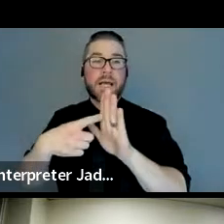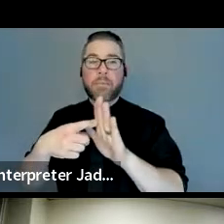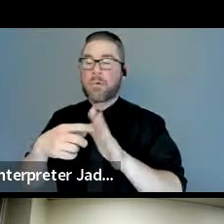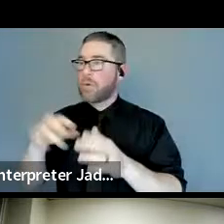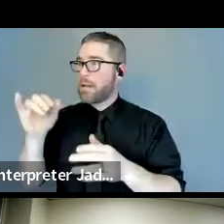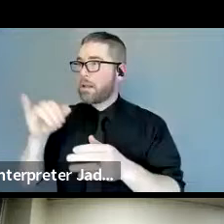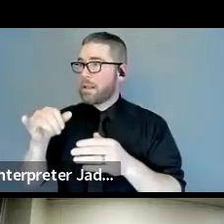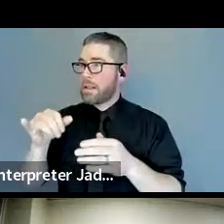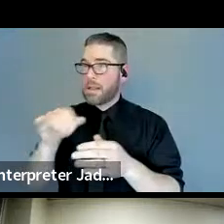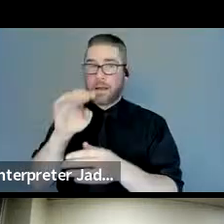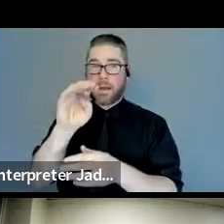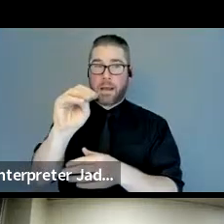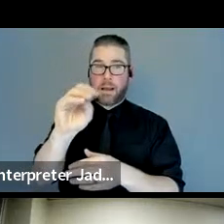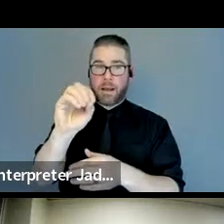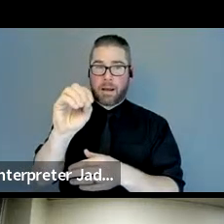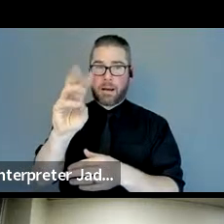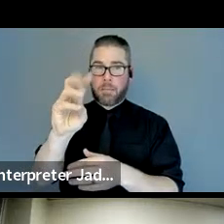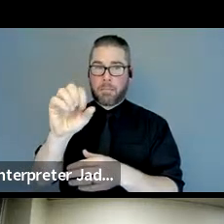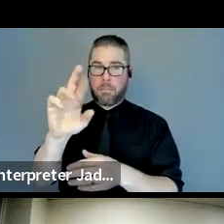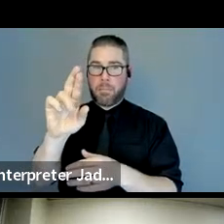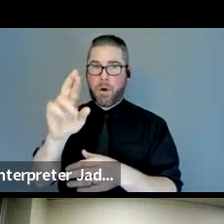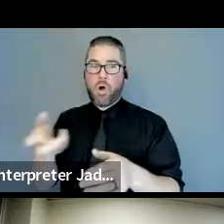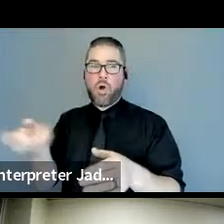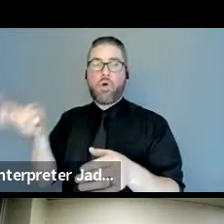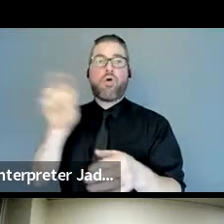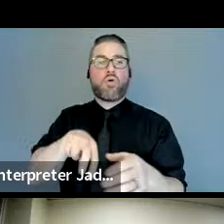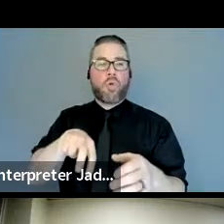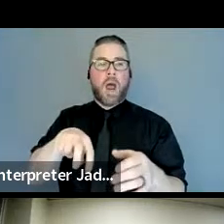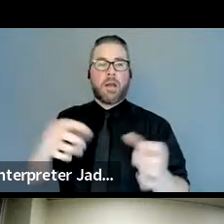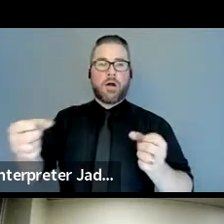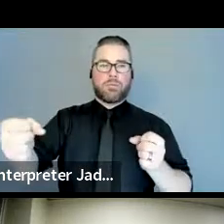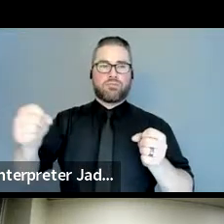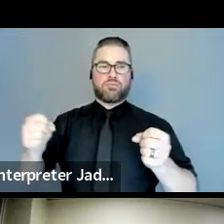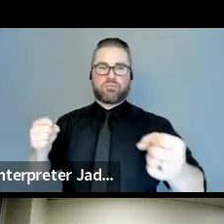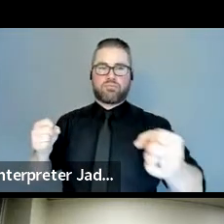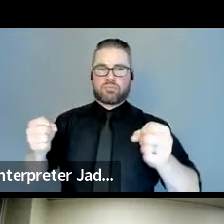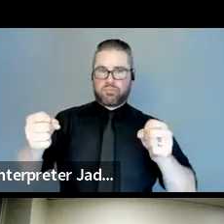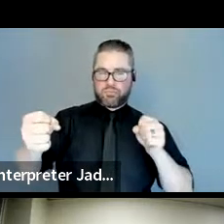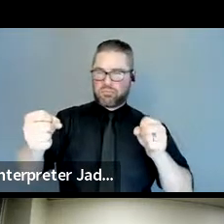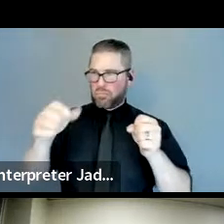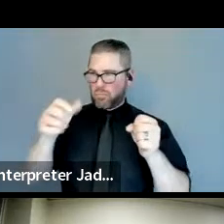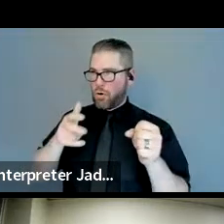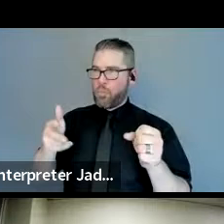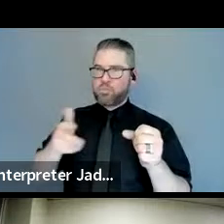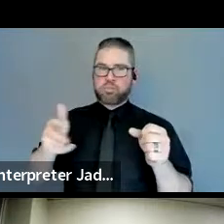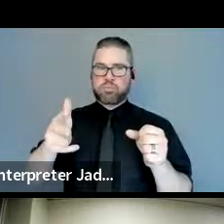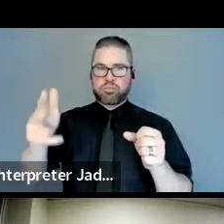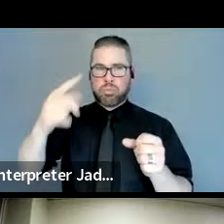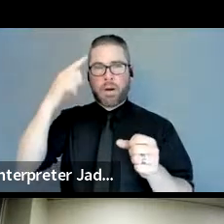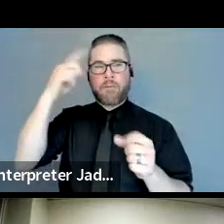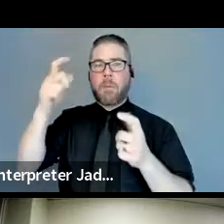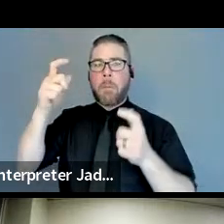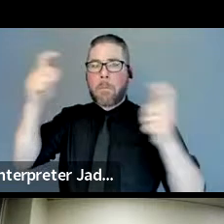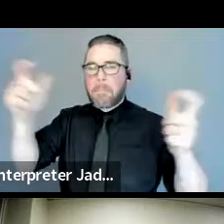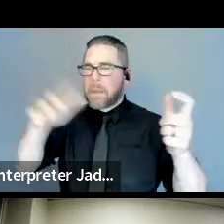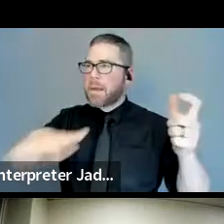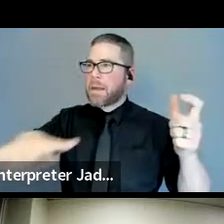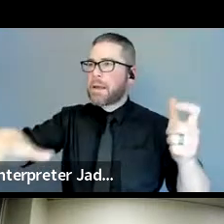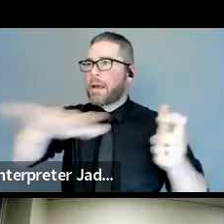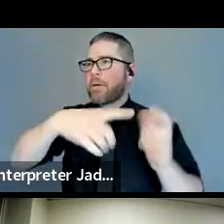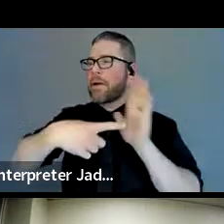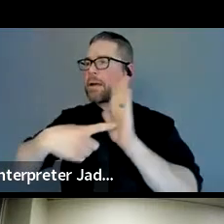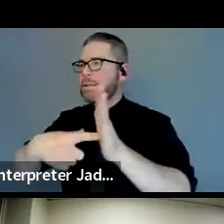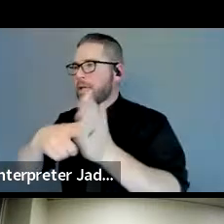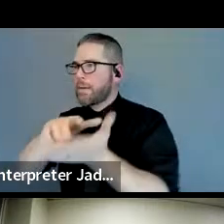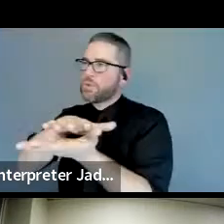Those things are much more expensive and are for the purposes of maintaining large areas, such as a school.